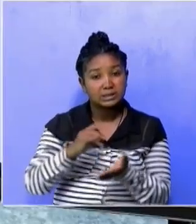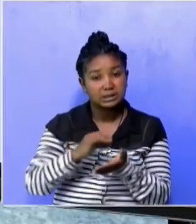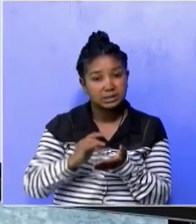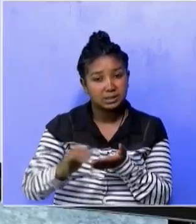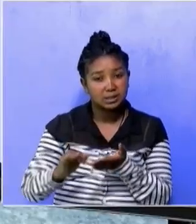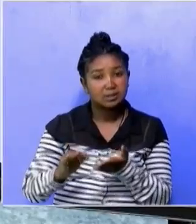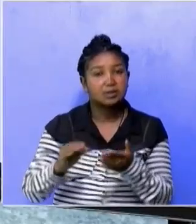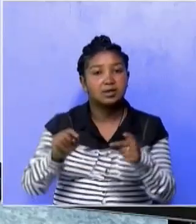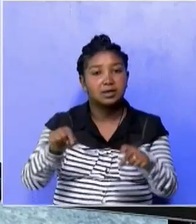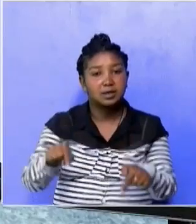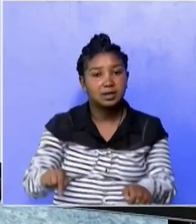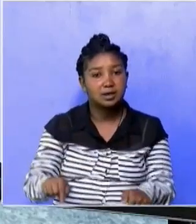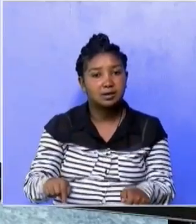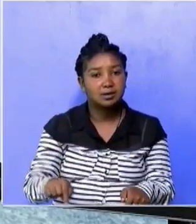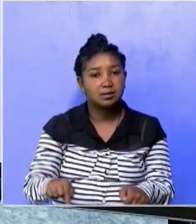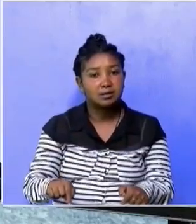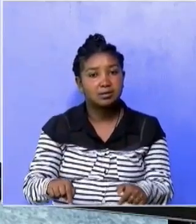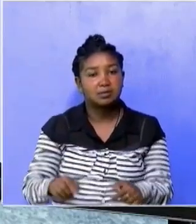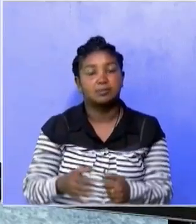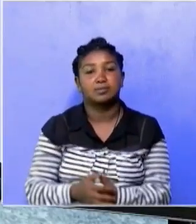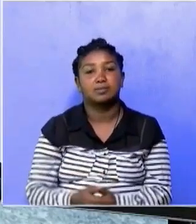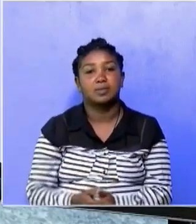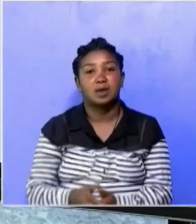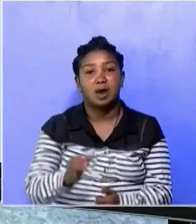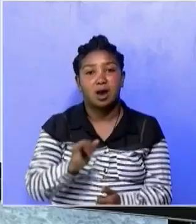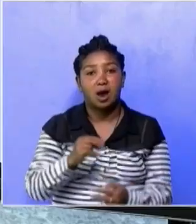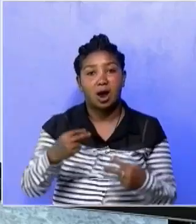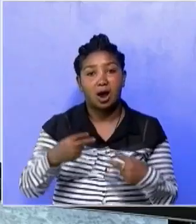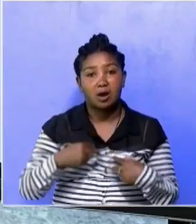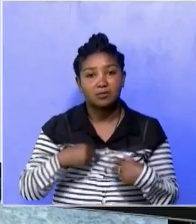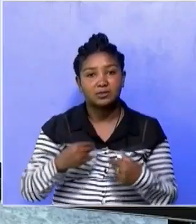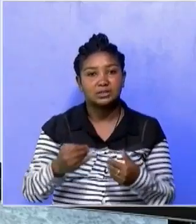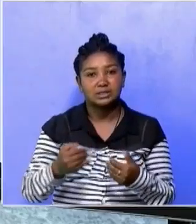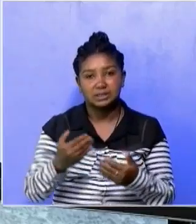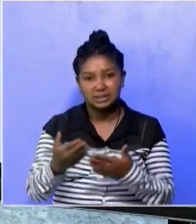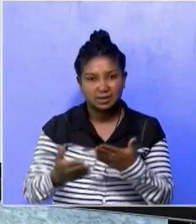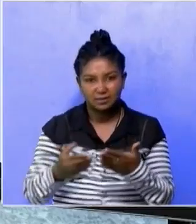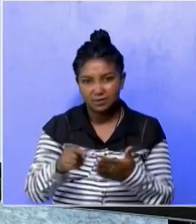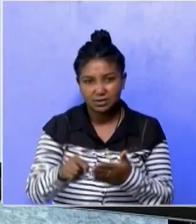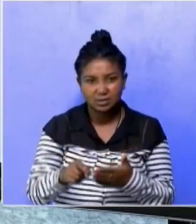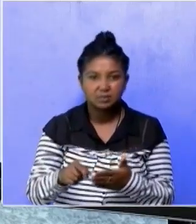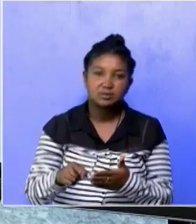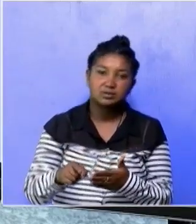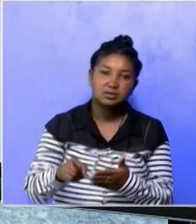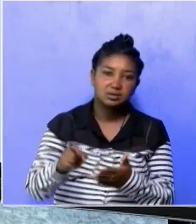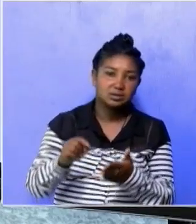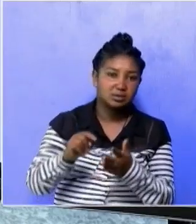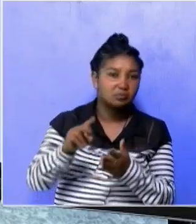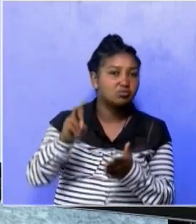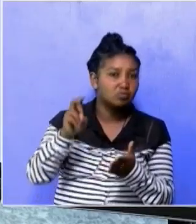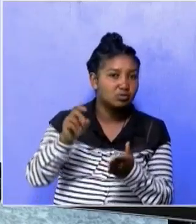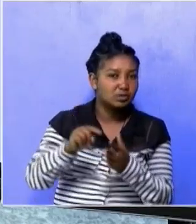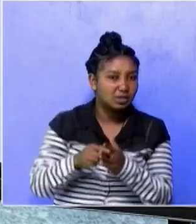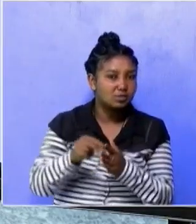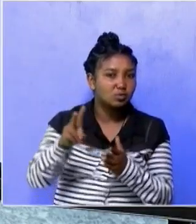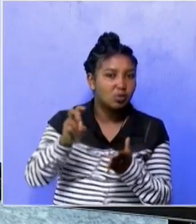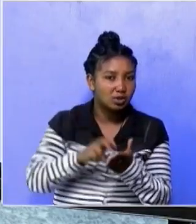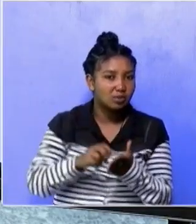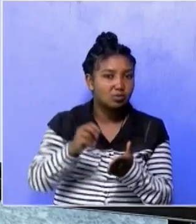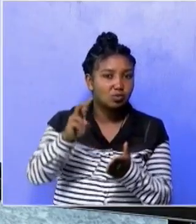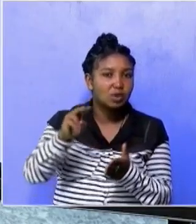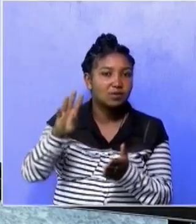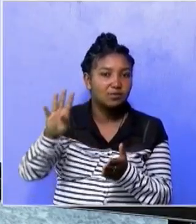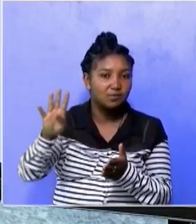2025. Look, I have served here since 2025.